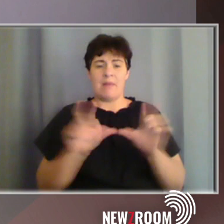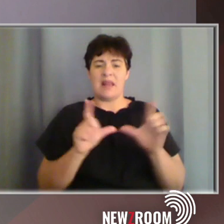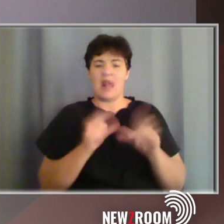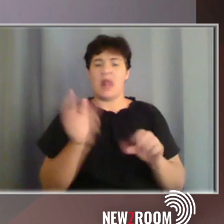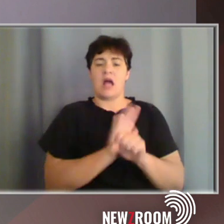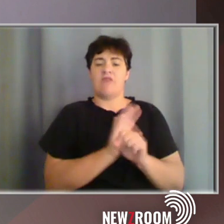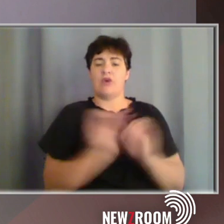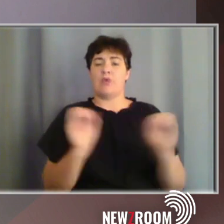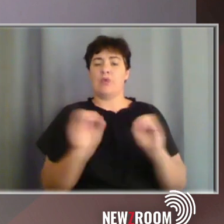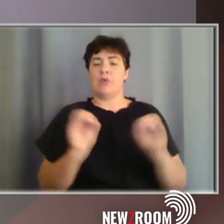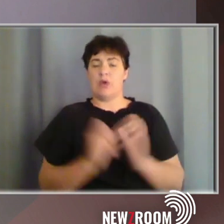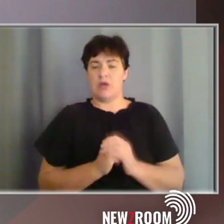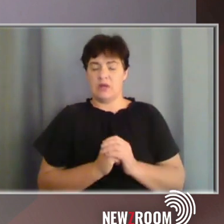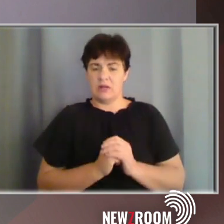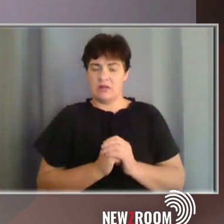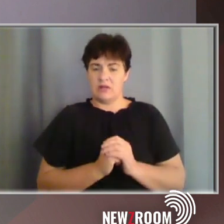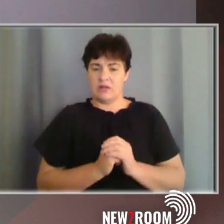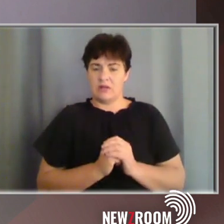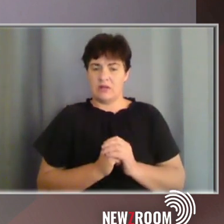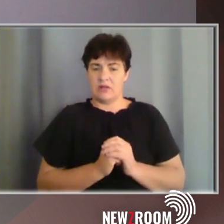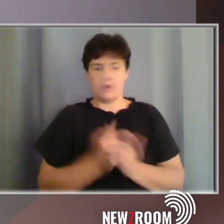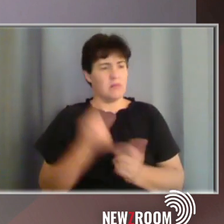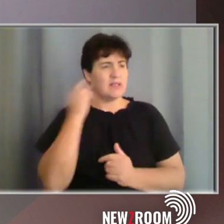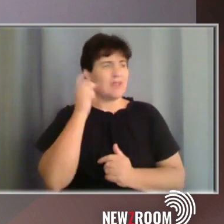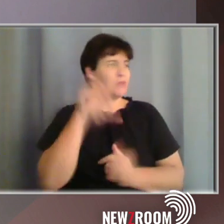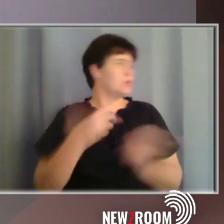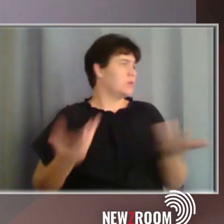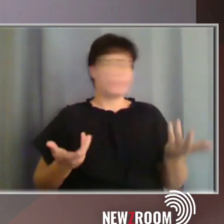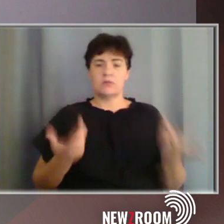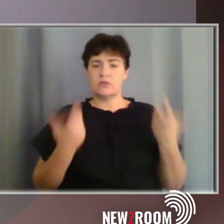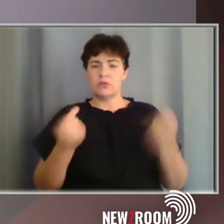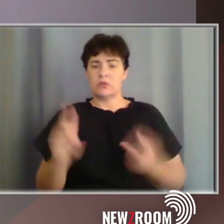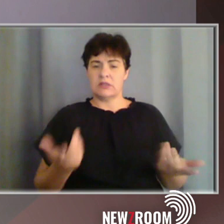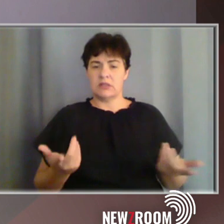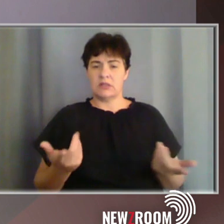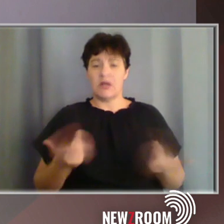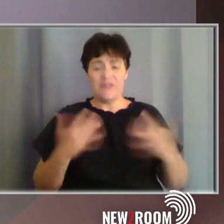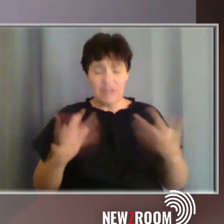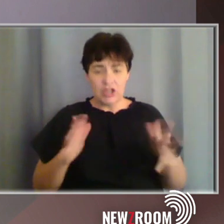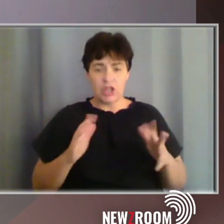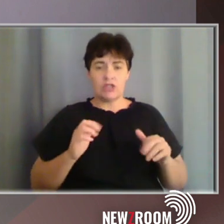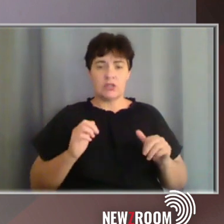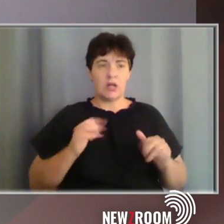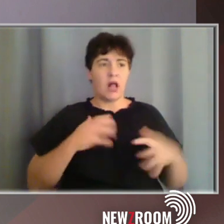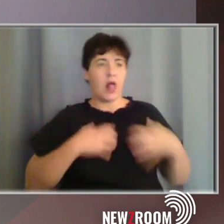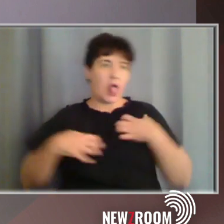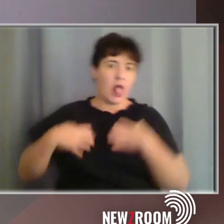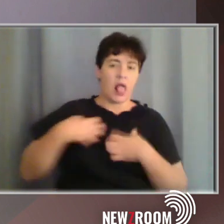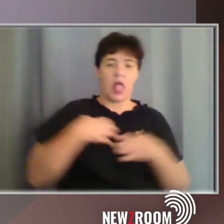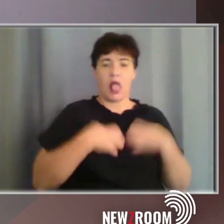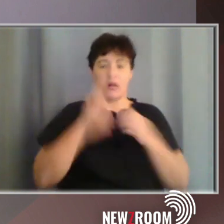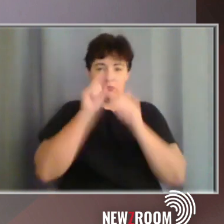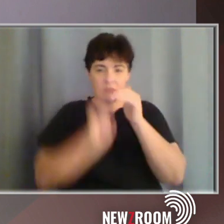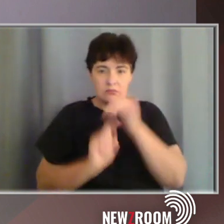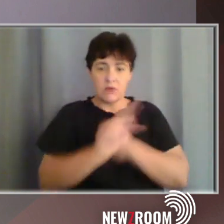you know. And what does a deaf person do? I mean, it's already a traumatic experience. And going to a hospital at